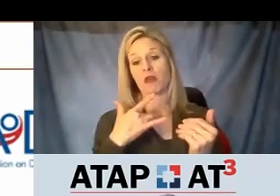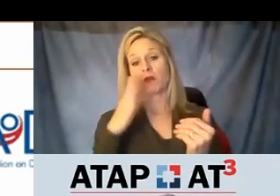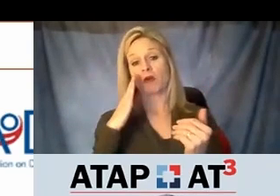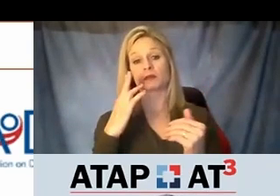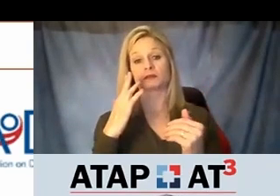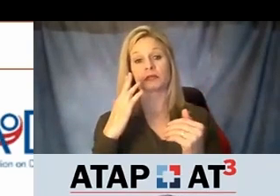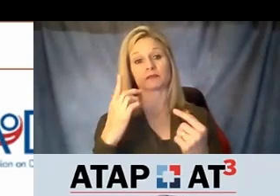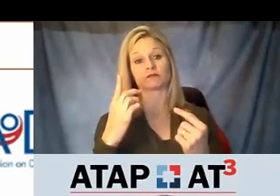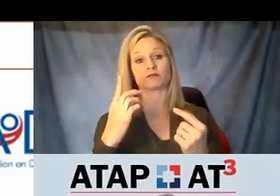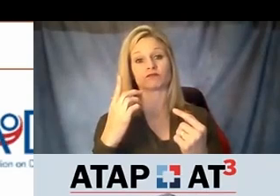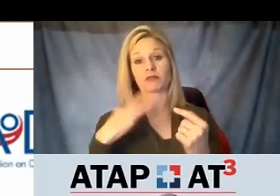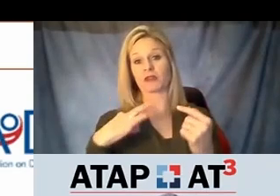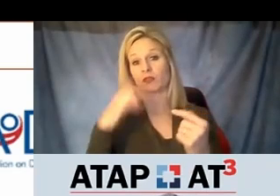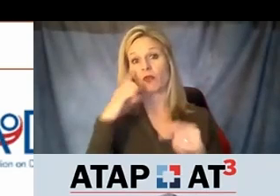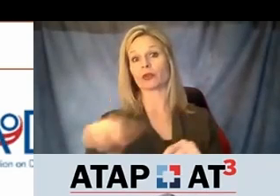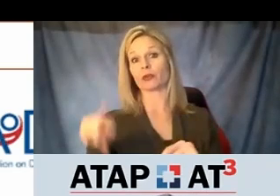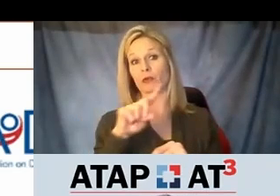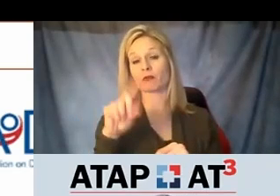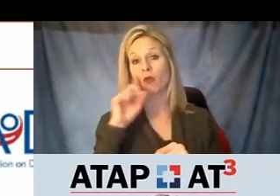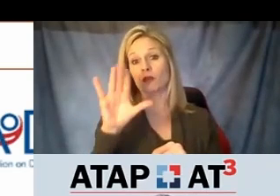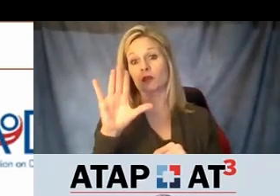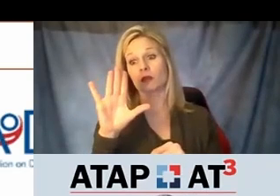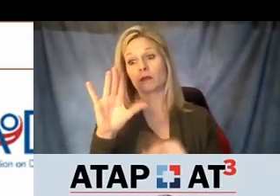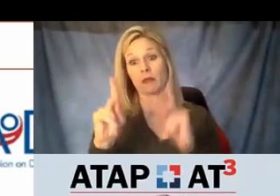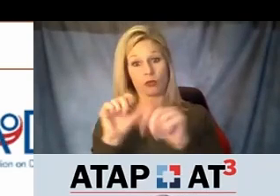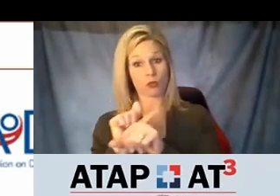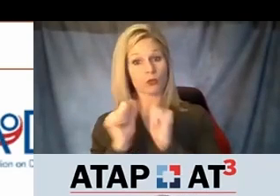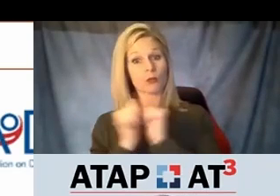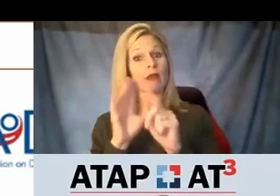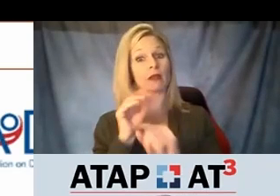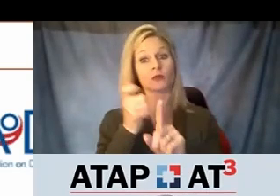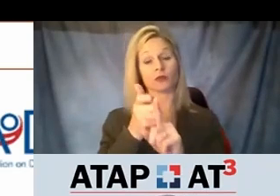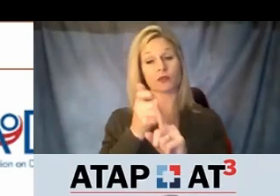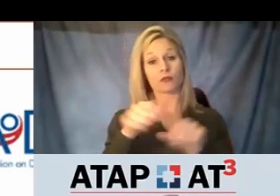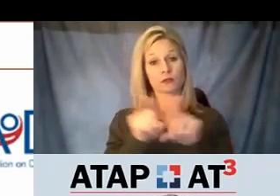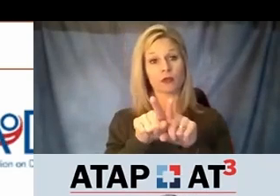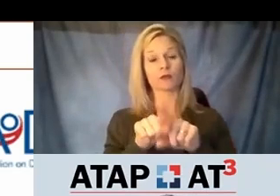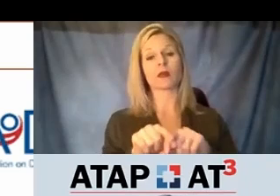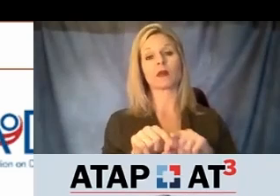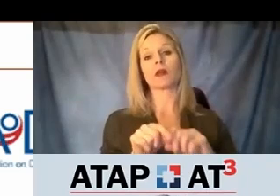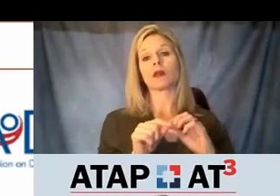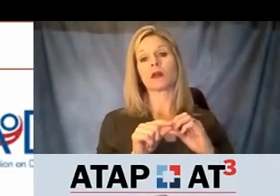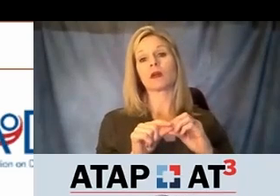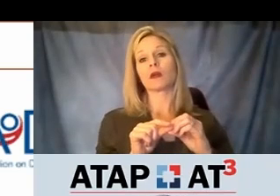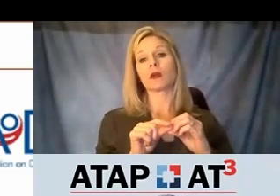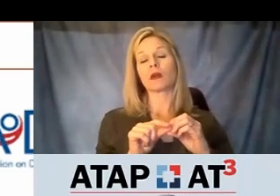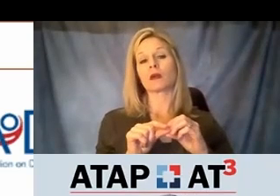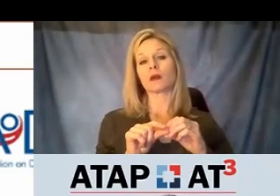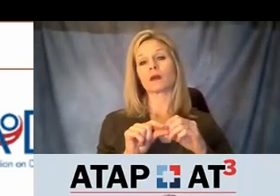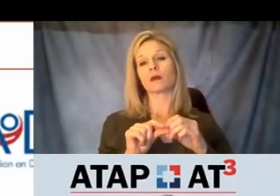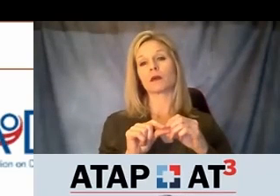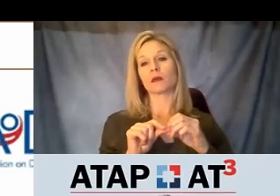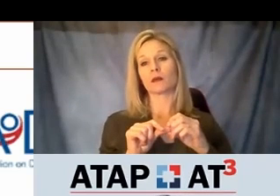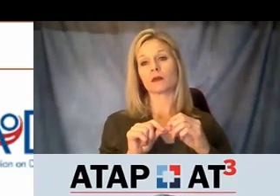that you do with others and generally for yourself as well. Following my sharing of